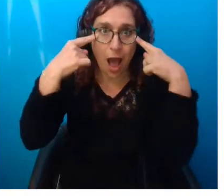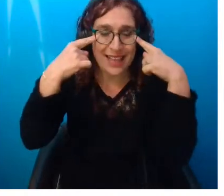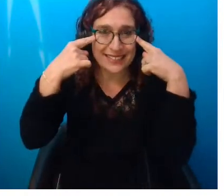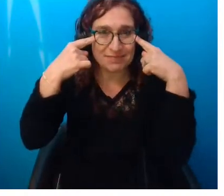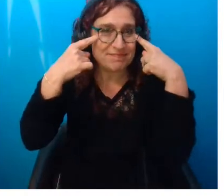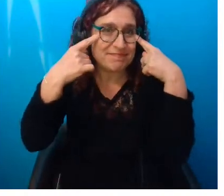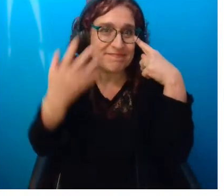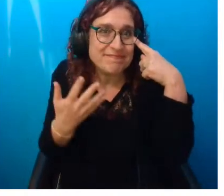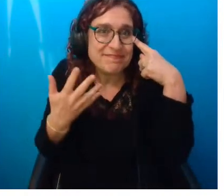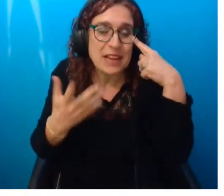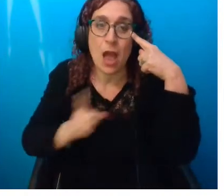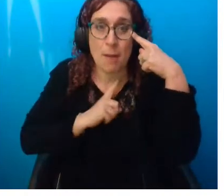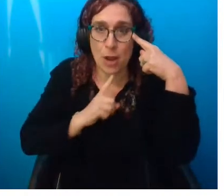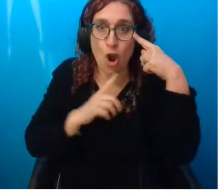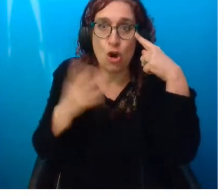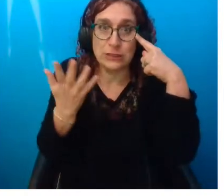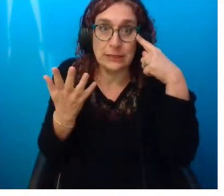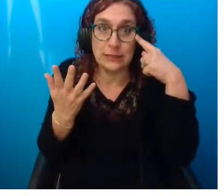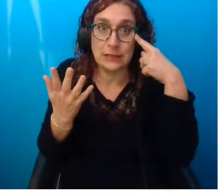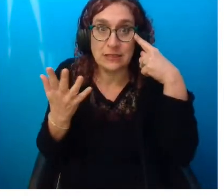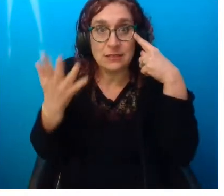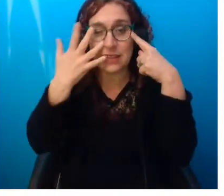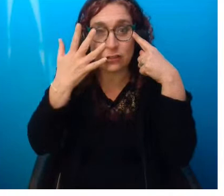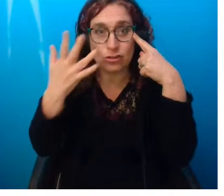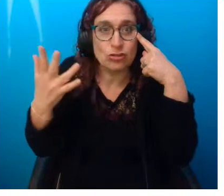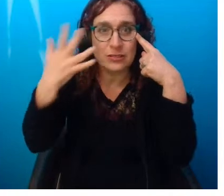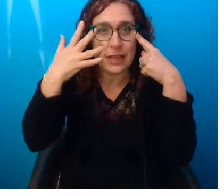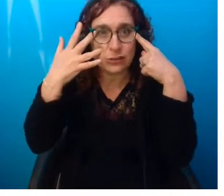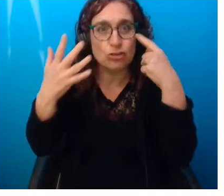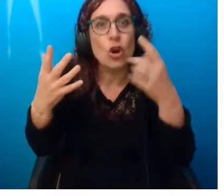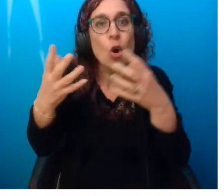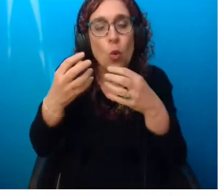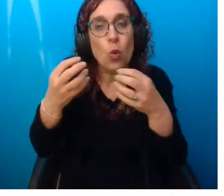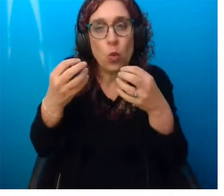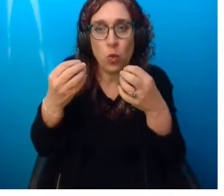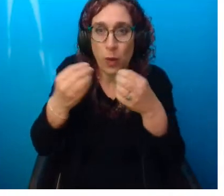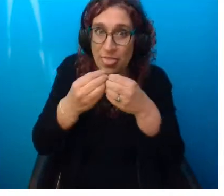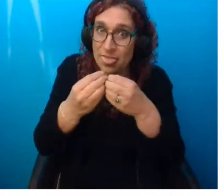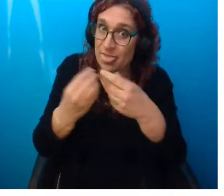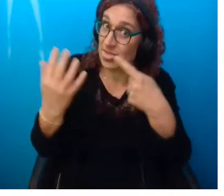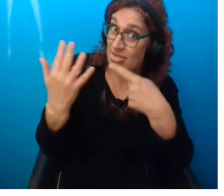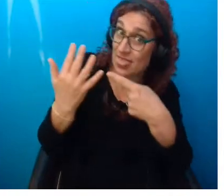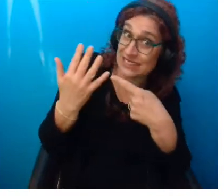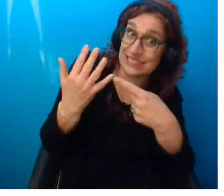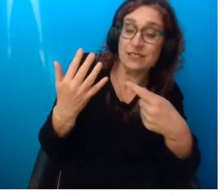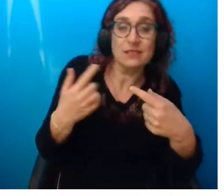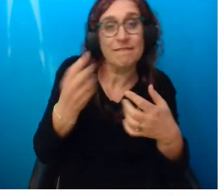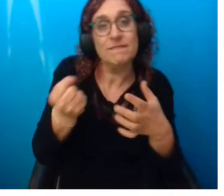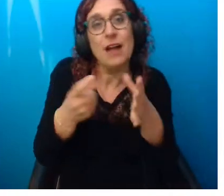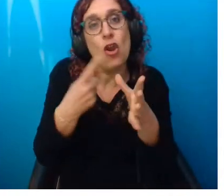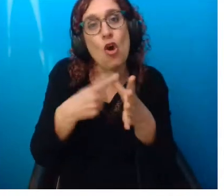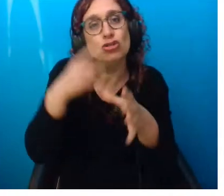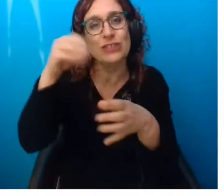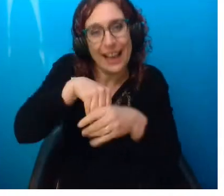you have touched your eyes with something that you're allergic to.